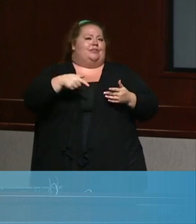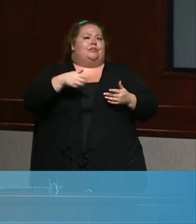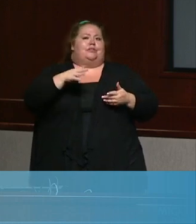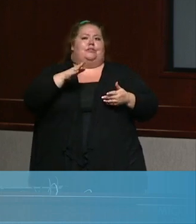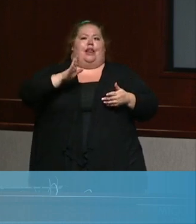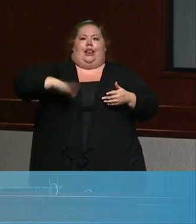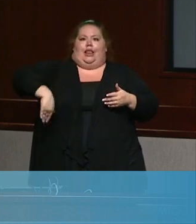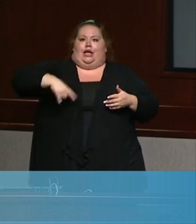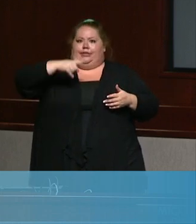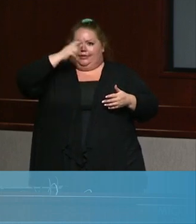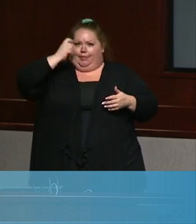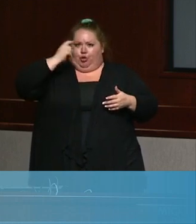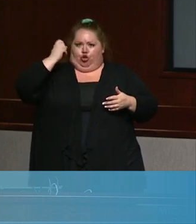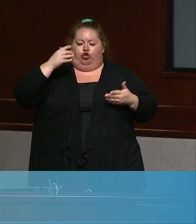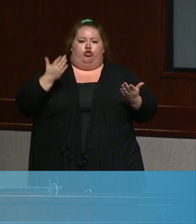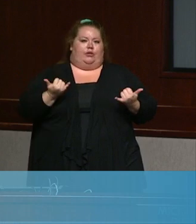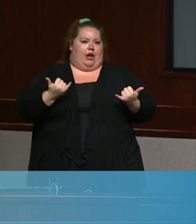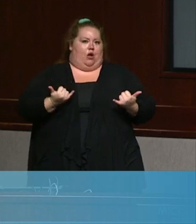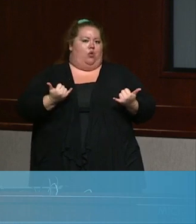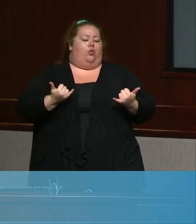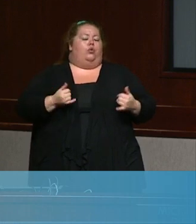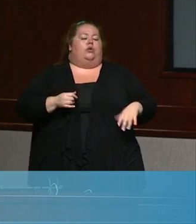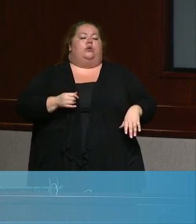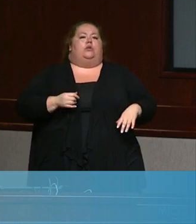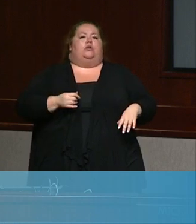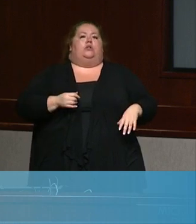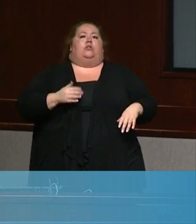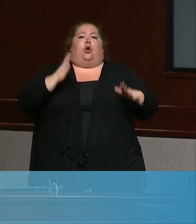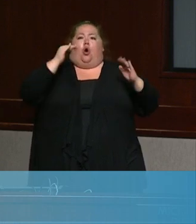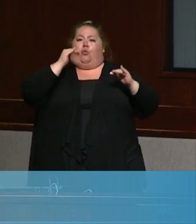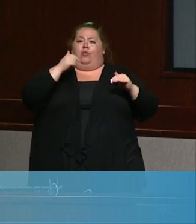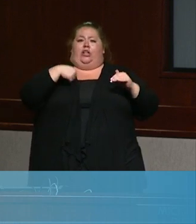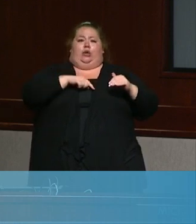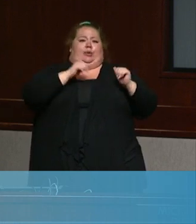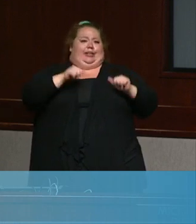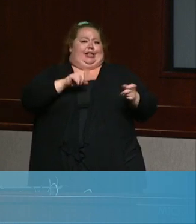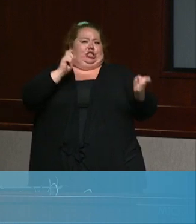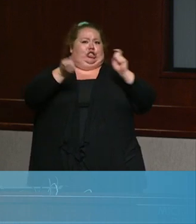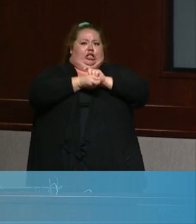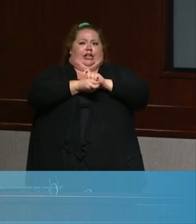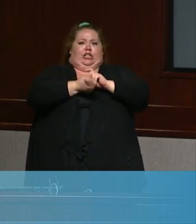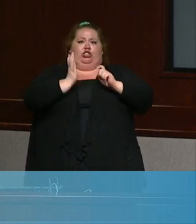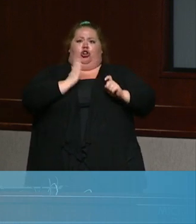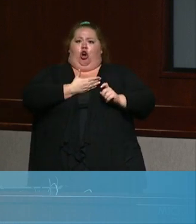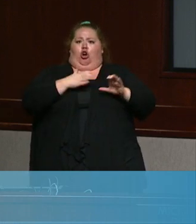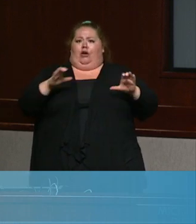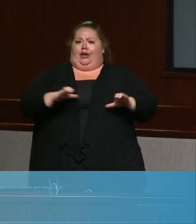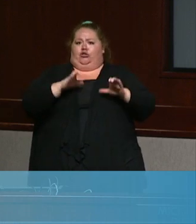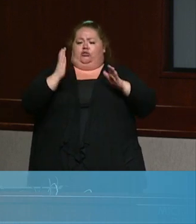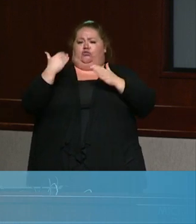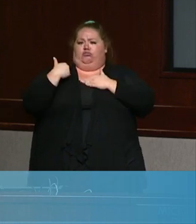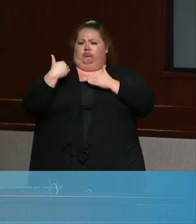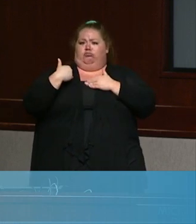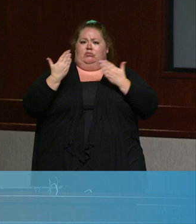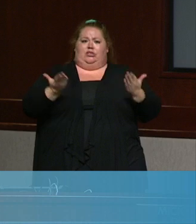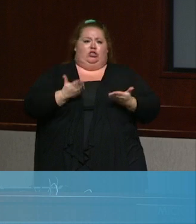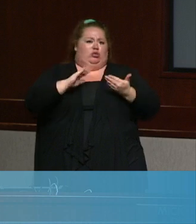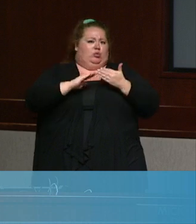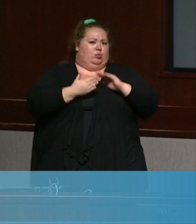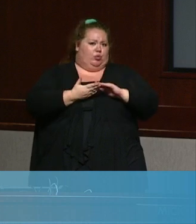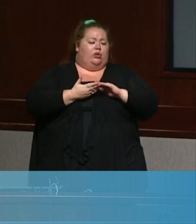it if we continue to do our actions and really do more to try to keep that disease from being